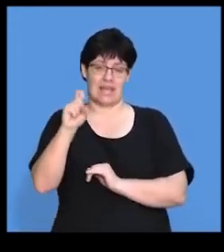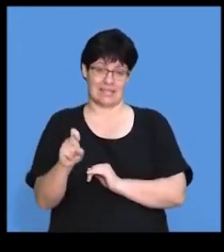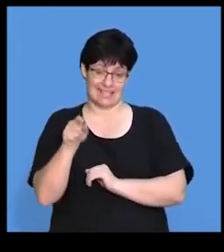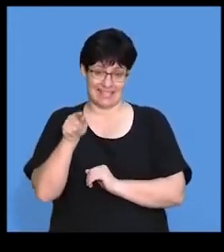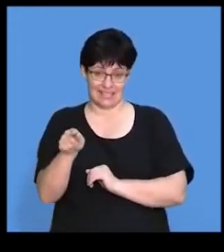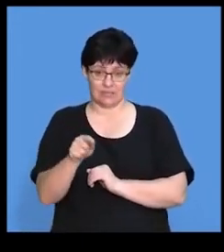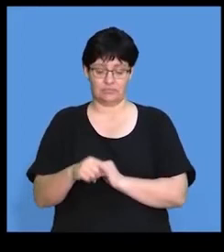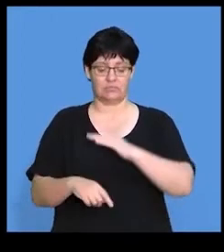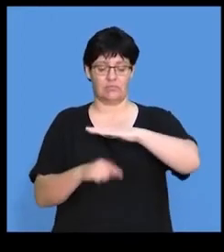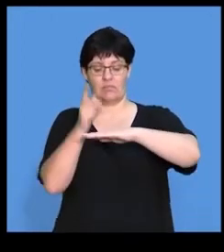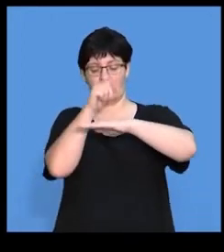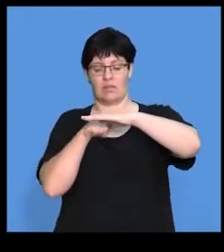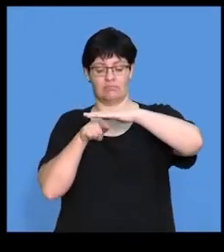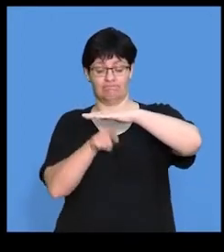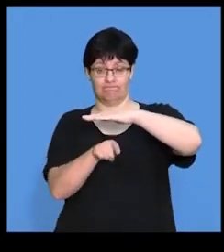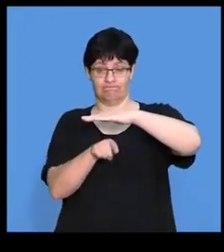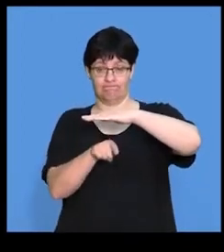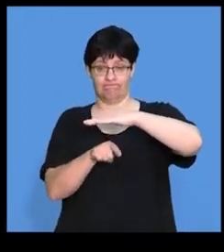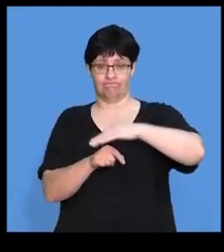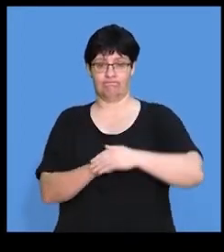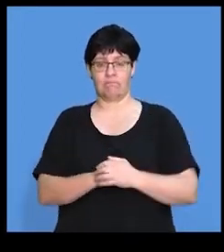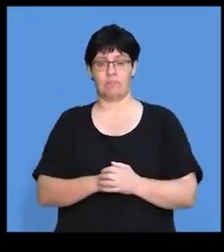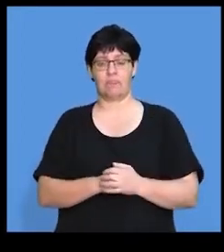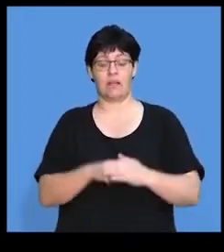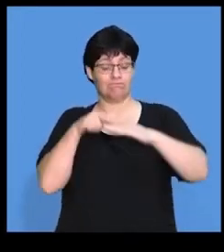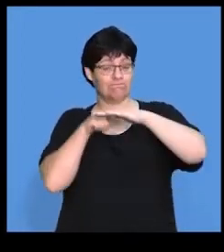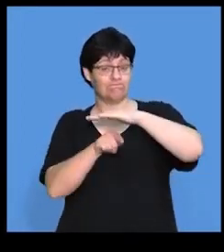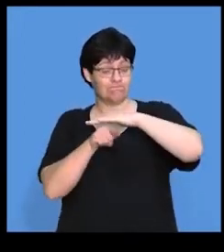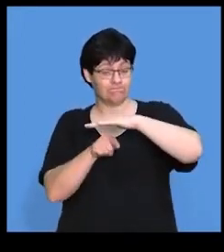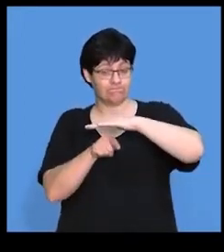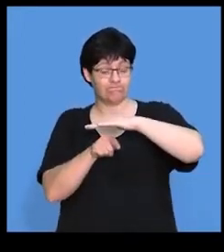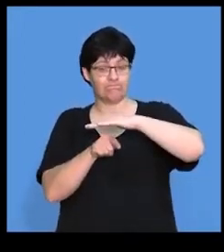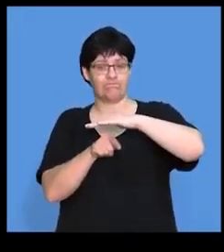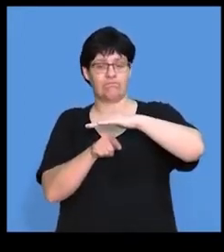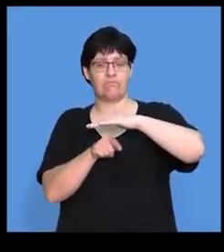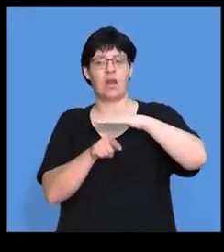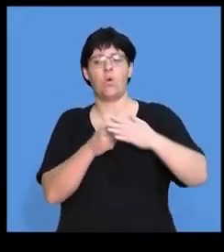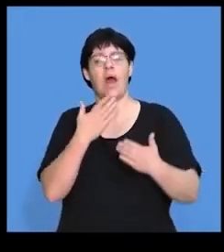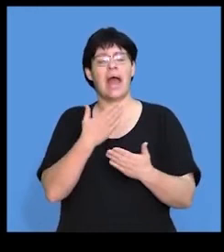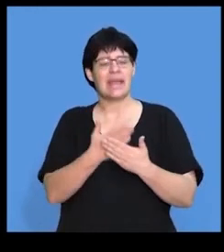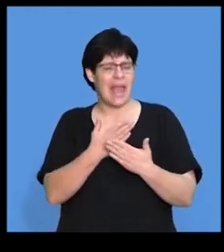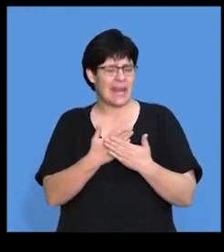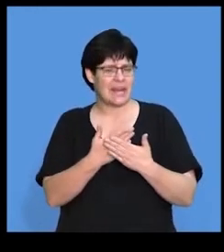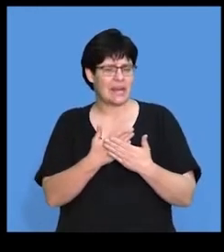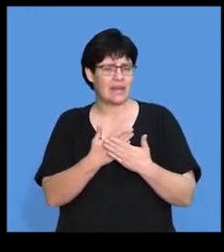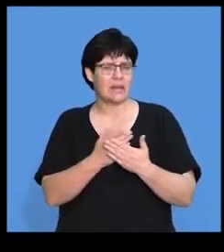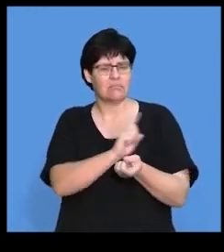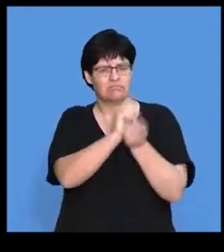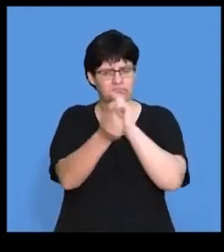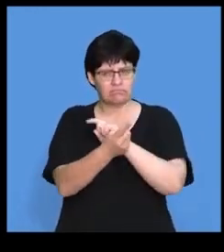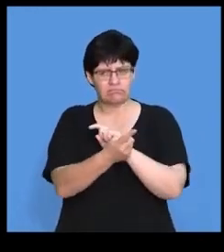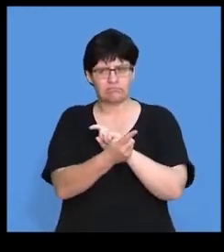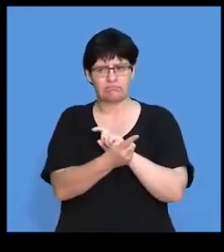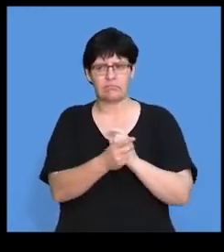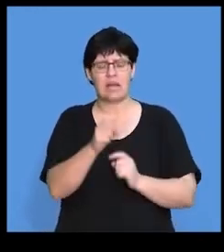there. Okay, let's turn our attention to that denominator. In the denominator, we could possibly turn that